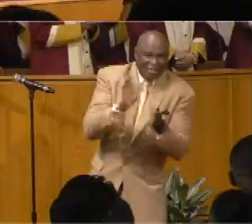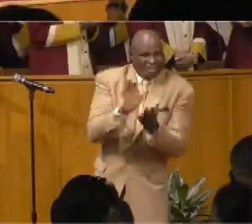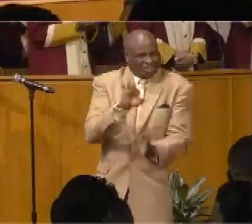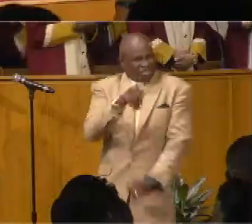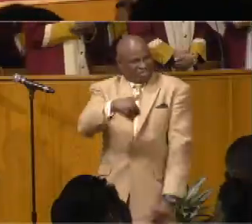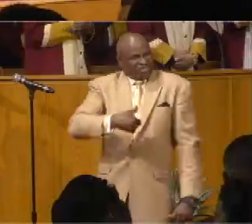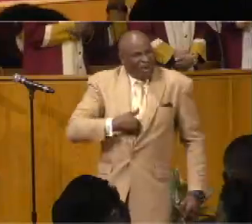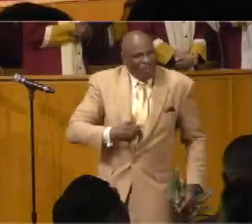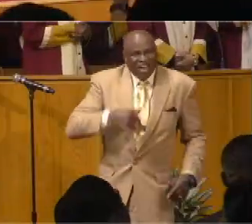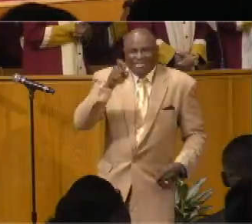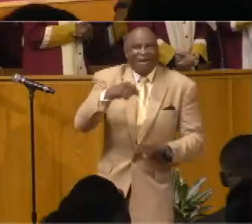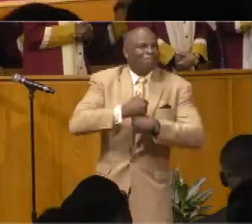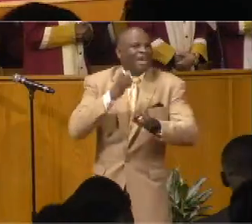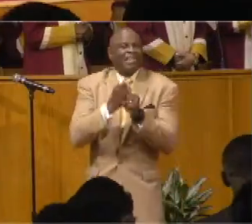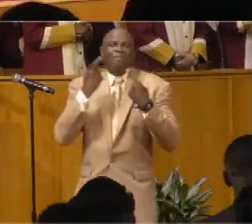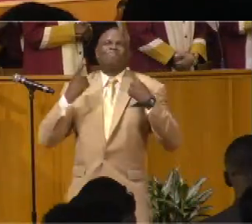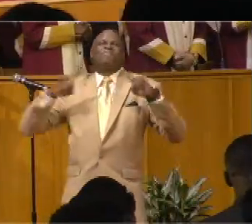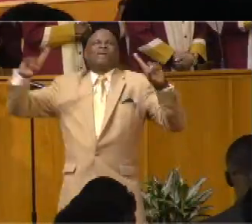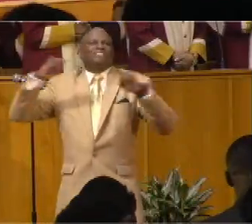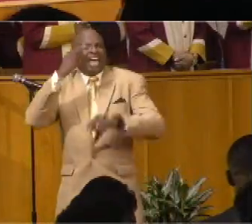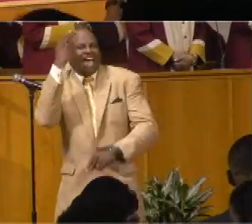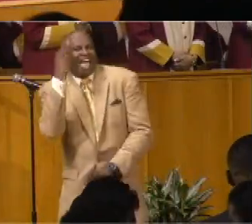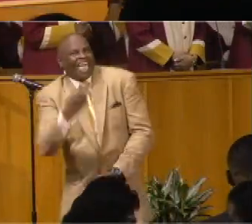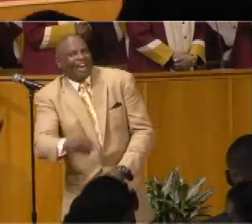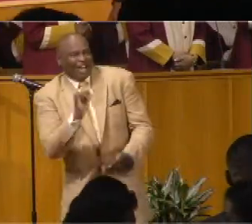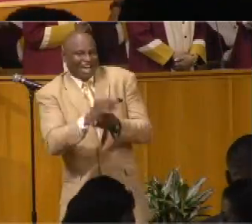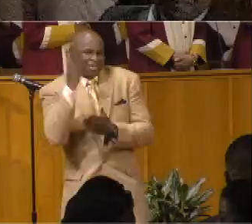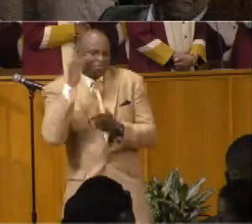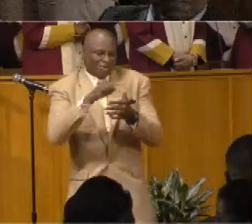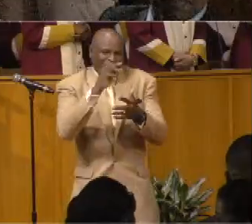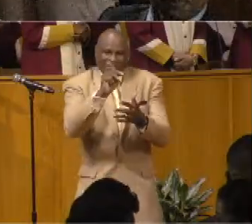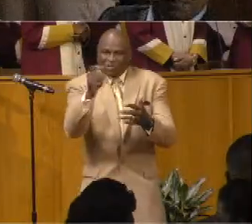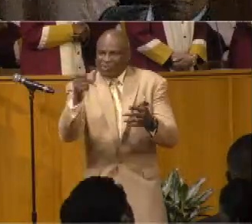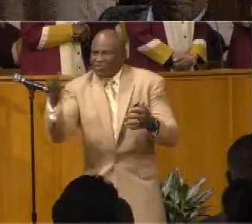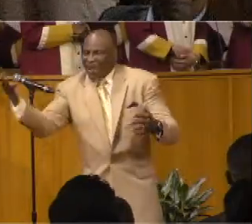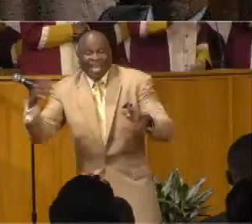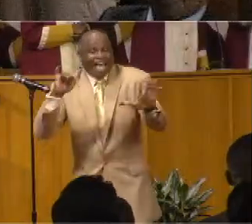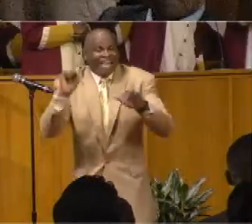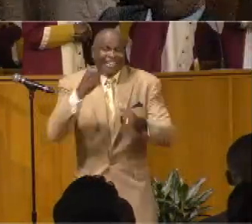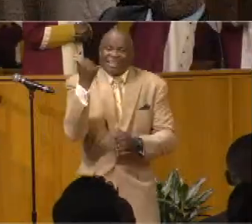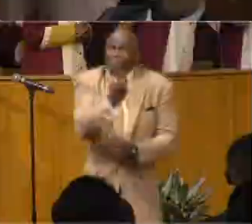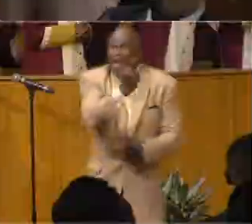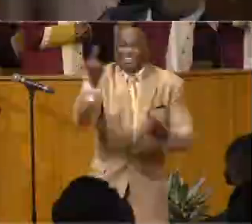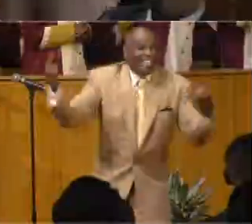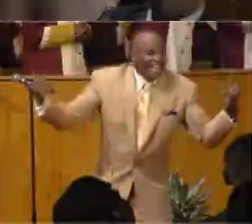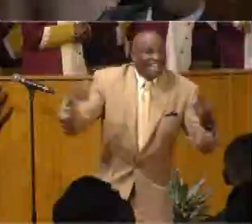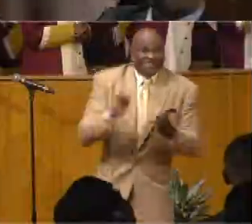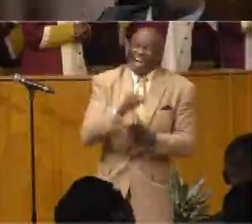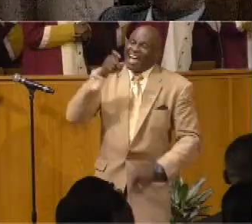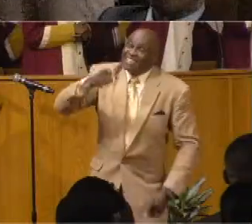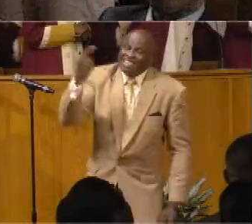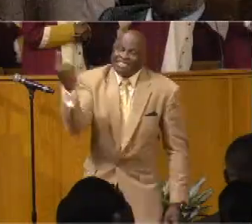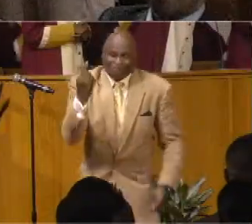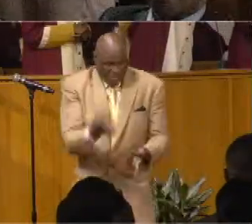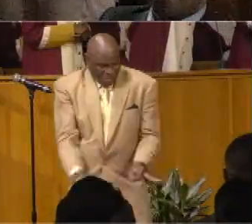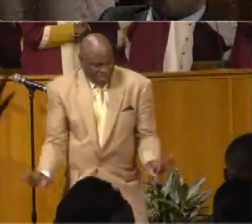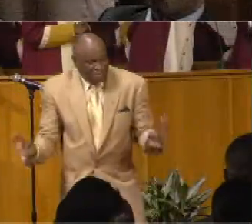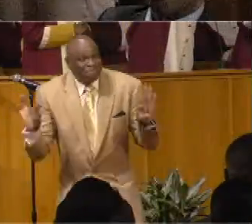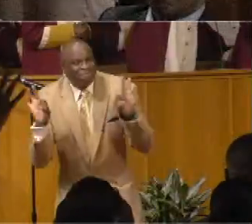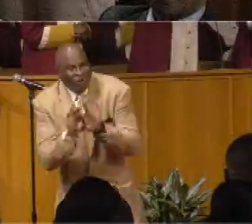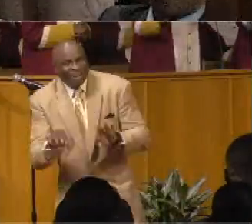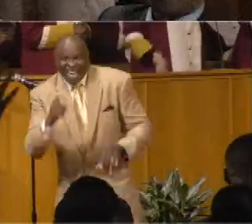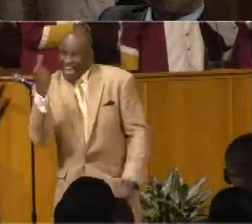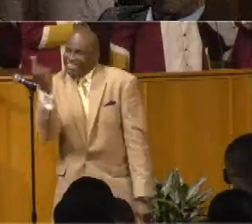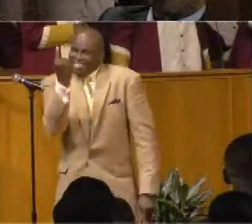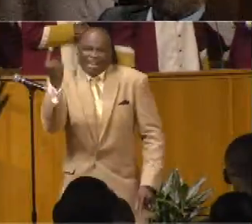soul to help me make it through the hell I'm going through. Is there anybody here that says, I need some substance? I